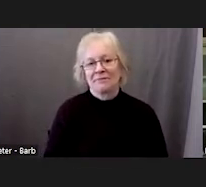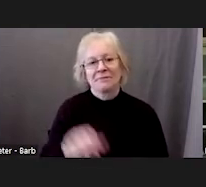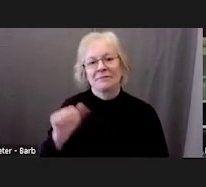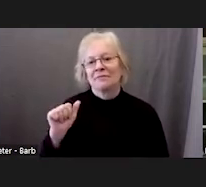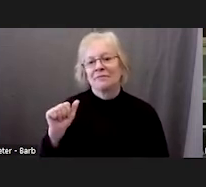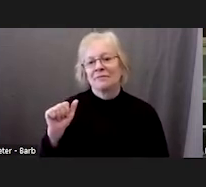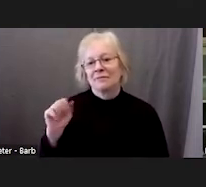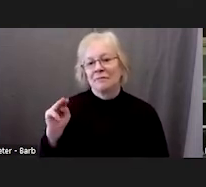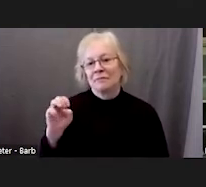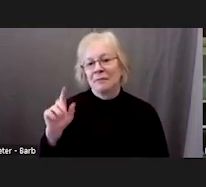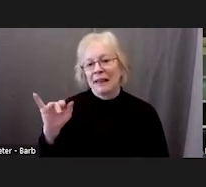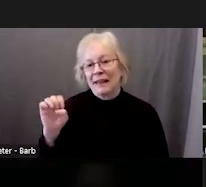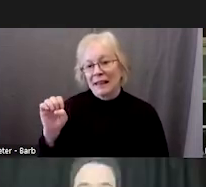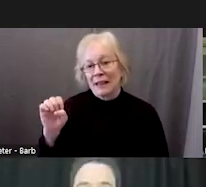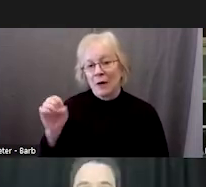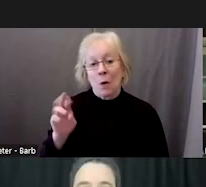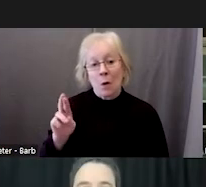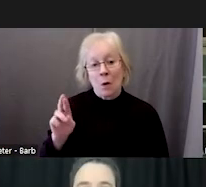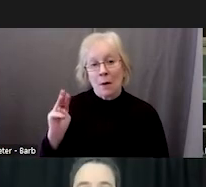have anything to add?